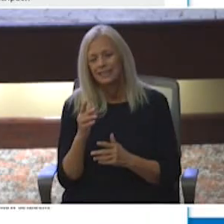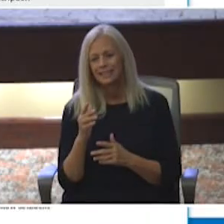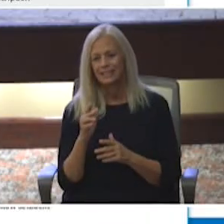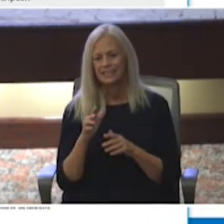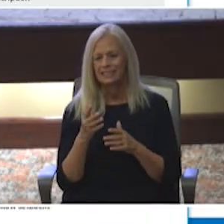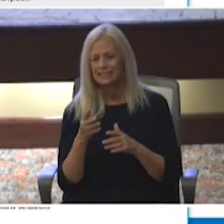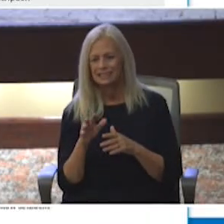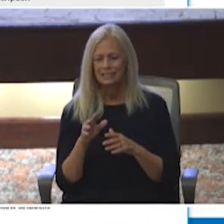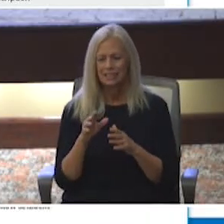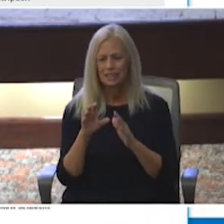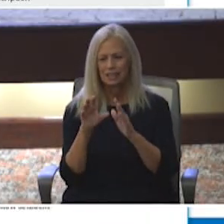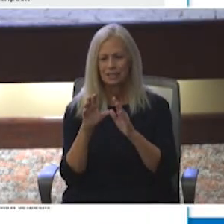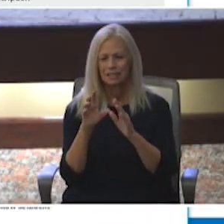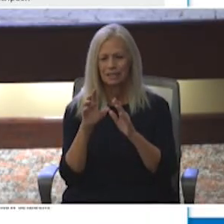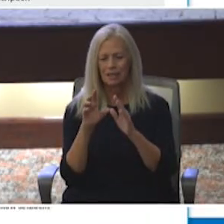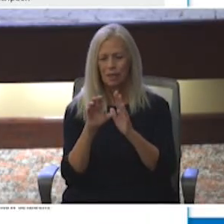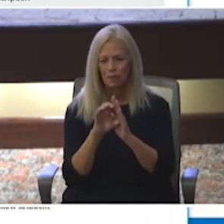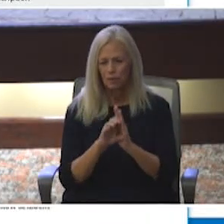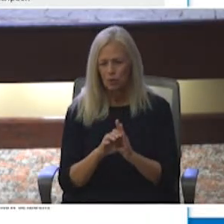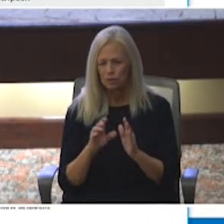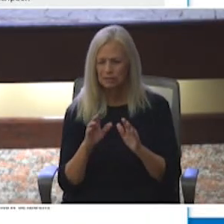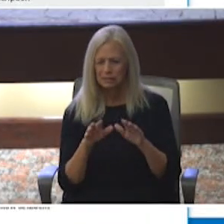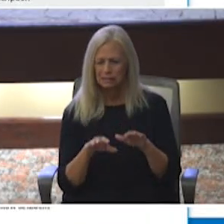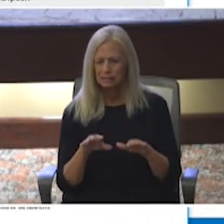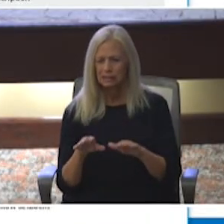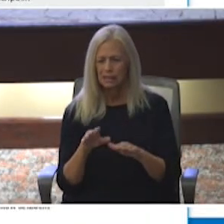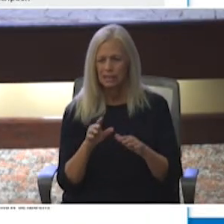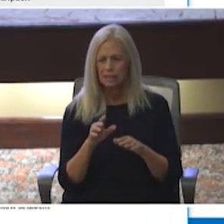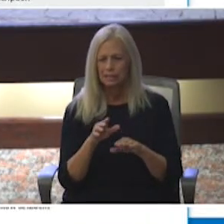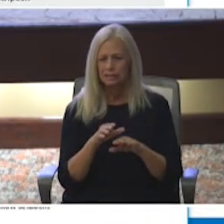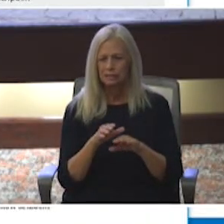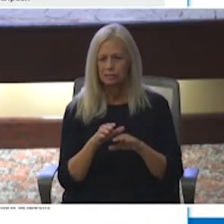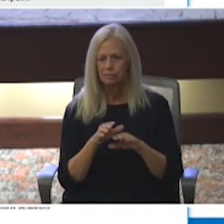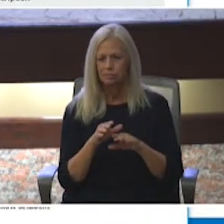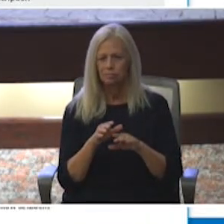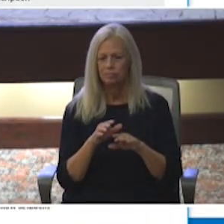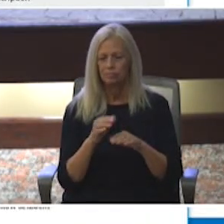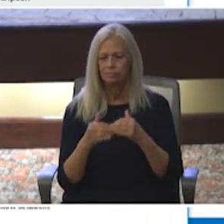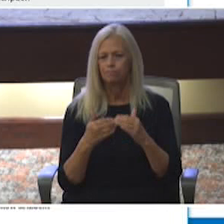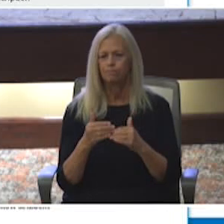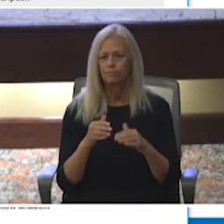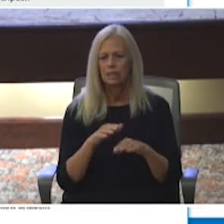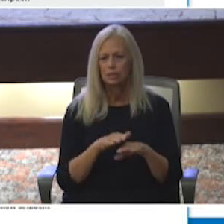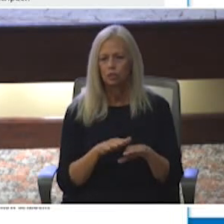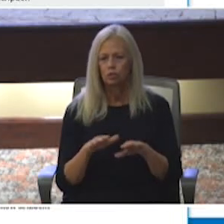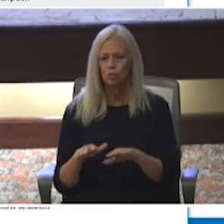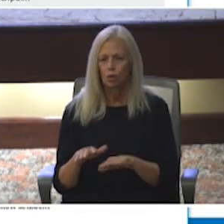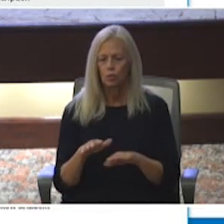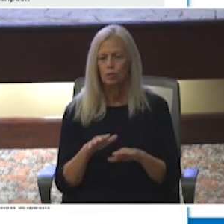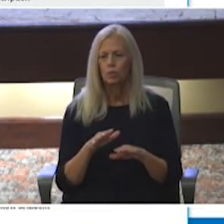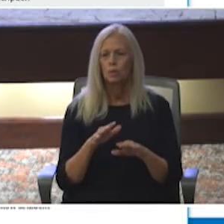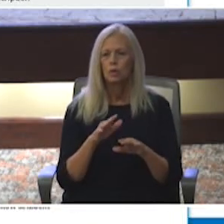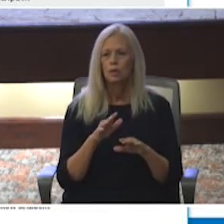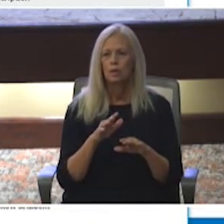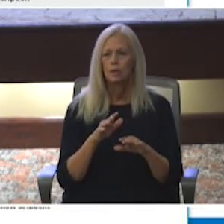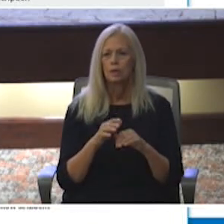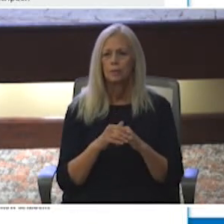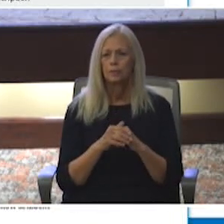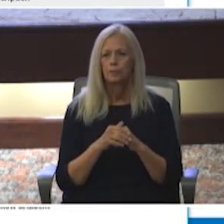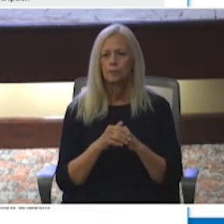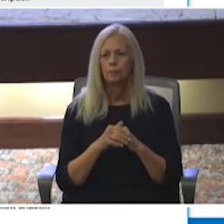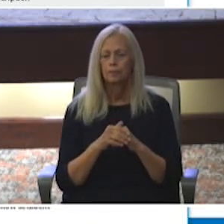because those are very important in a code, and you don't want to lock in expectations that maybe don't fit your intended